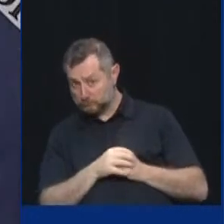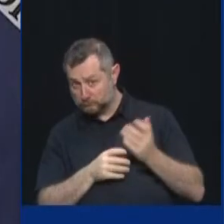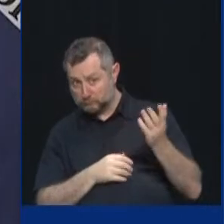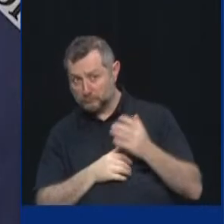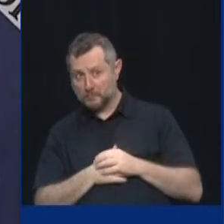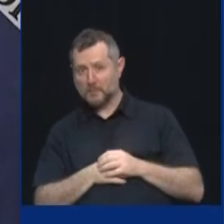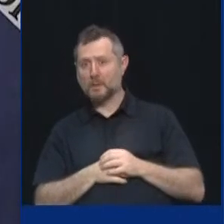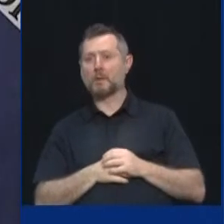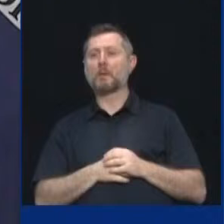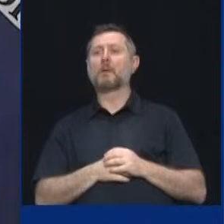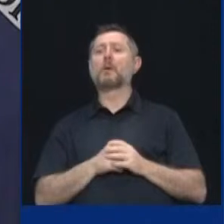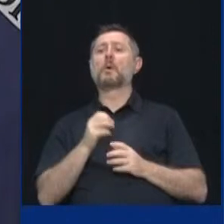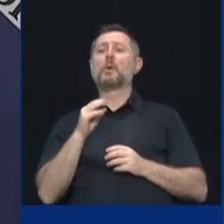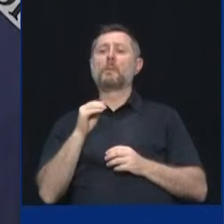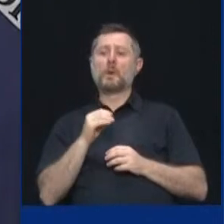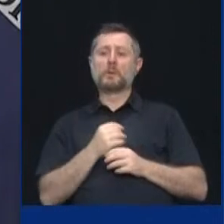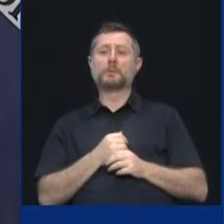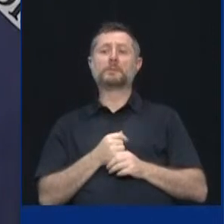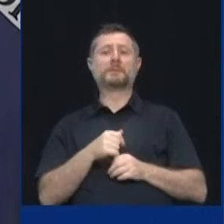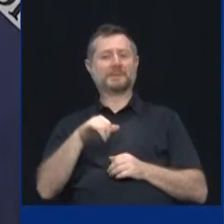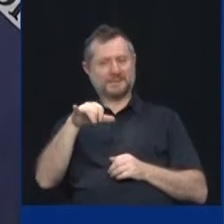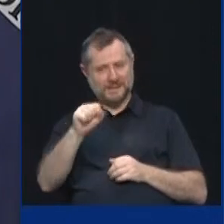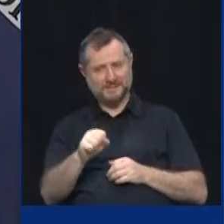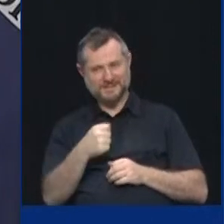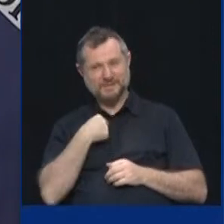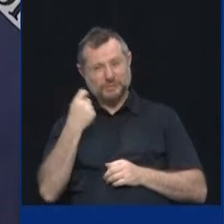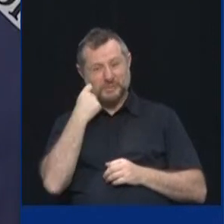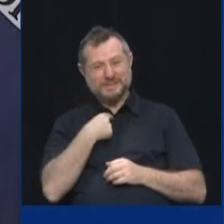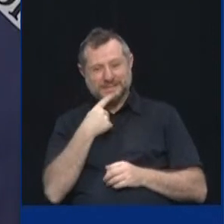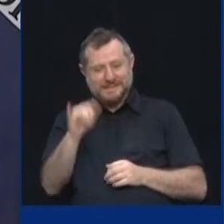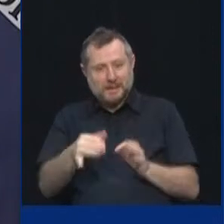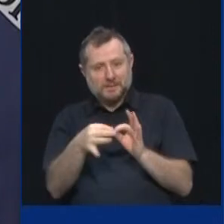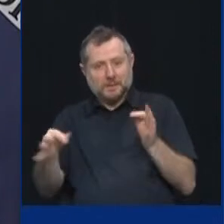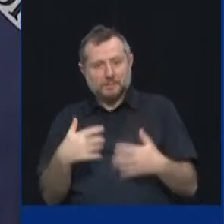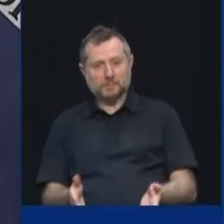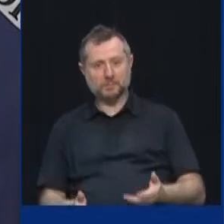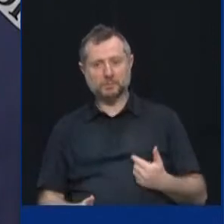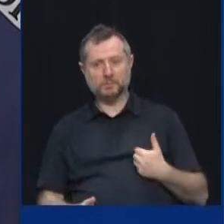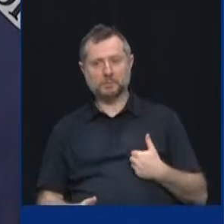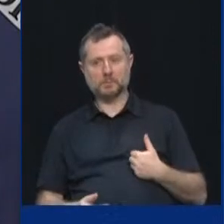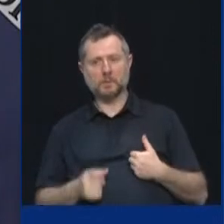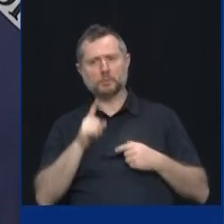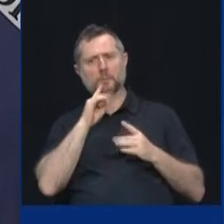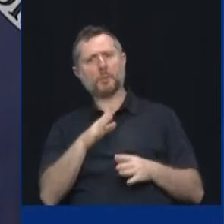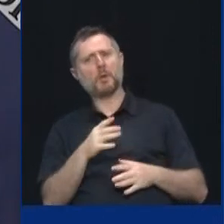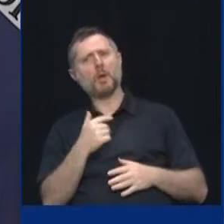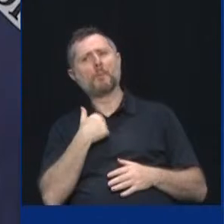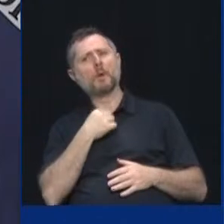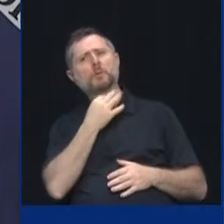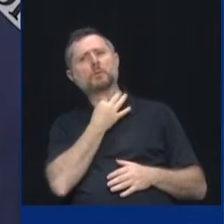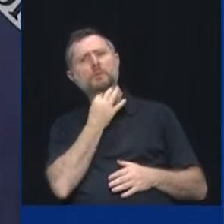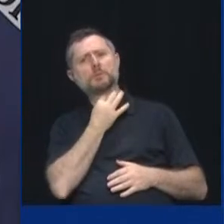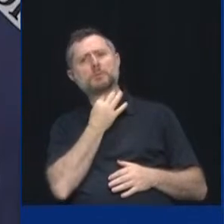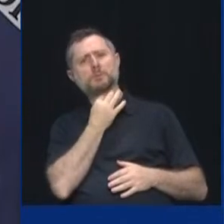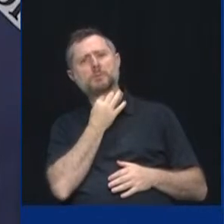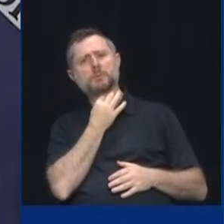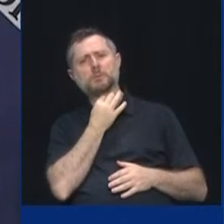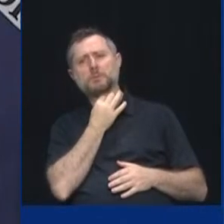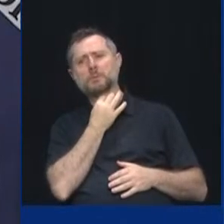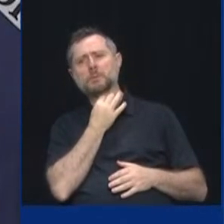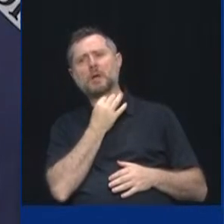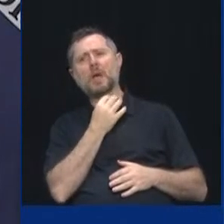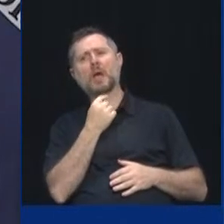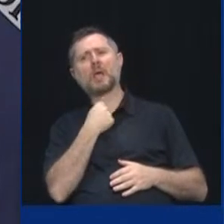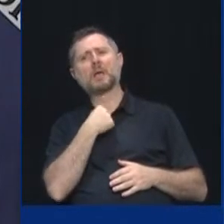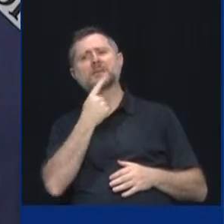change. Yes, that's what I just said. But I was just, wondering just what, on my first question. I said we would